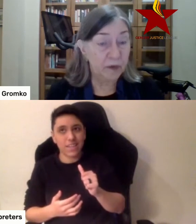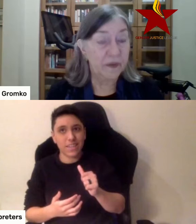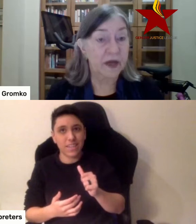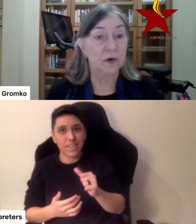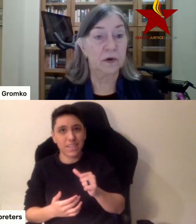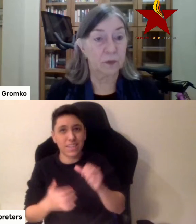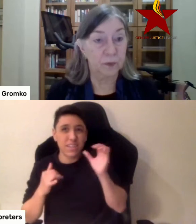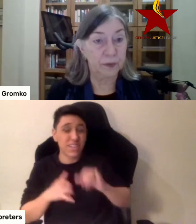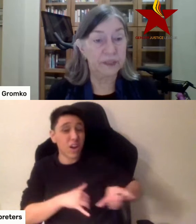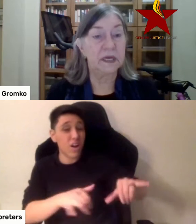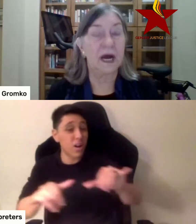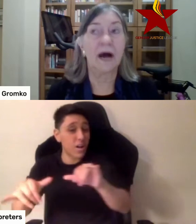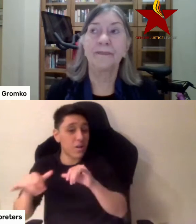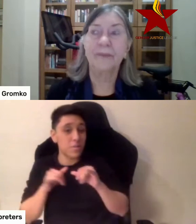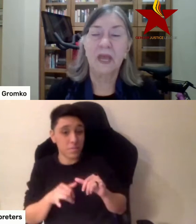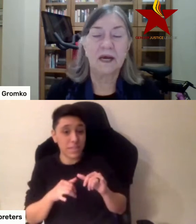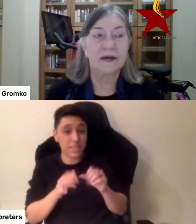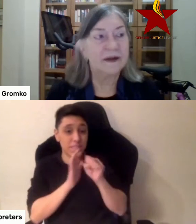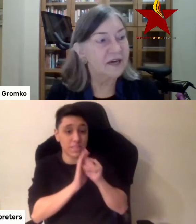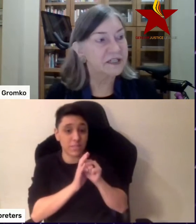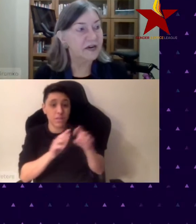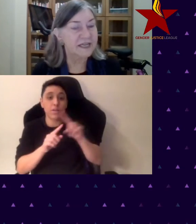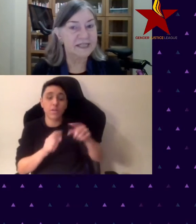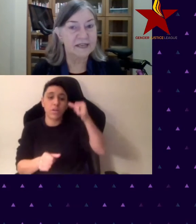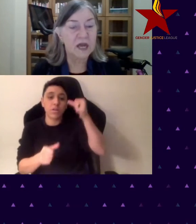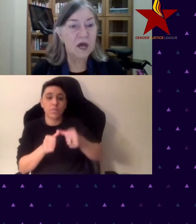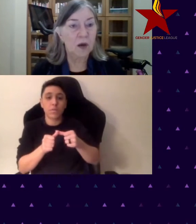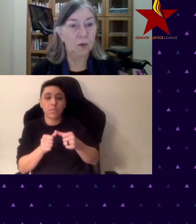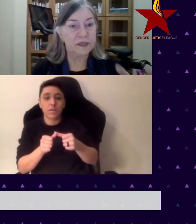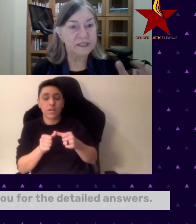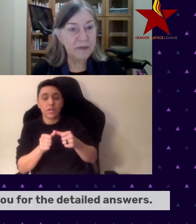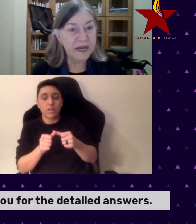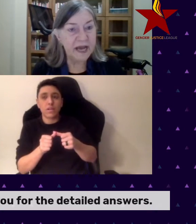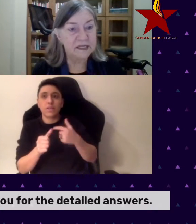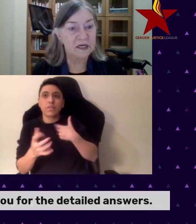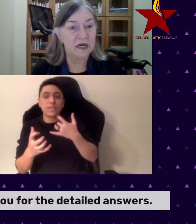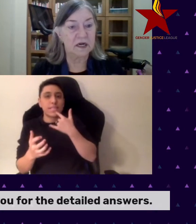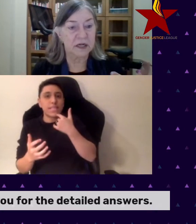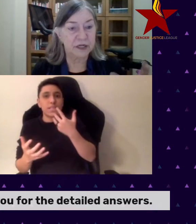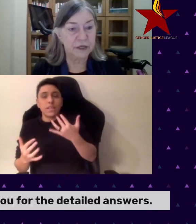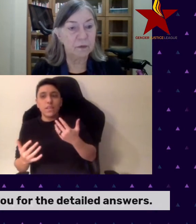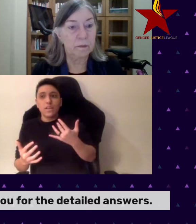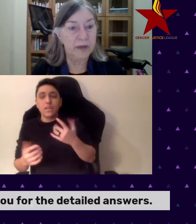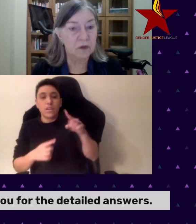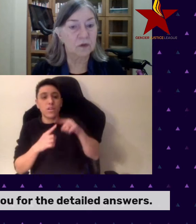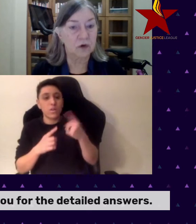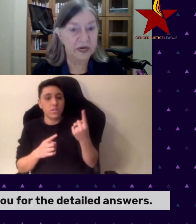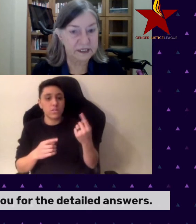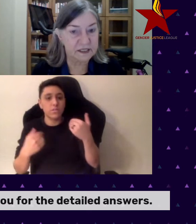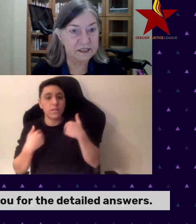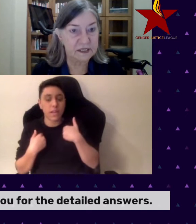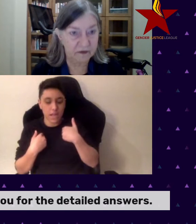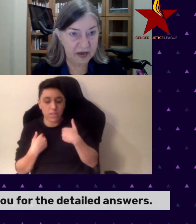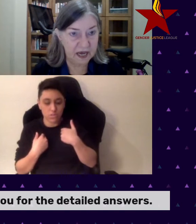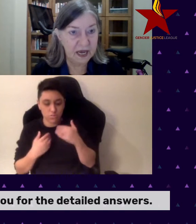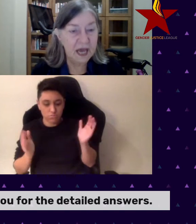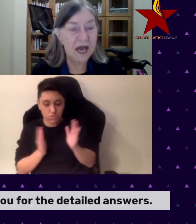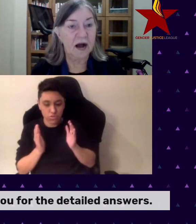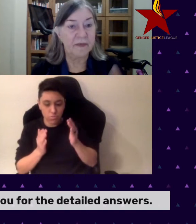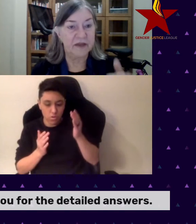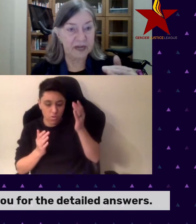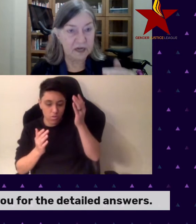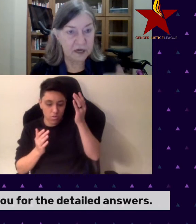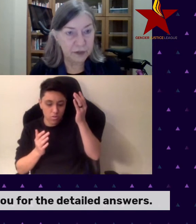but remember that you're really, gosh, how can I say this? When somebody has an acute medical crisis,